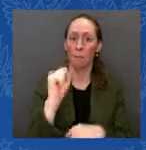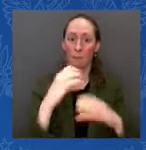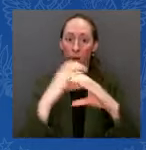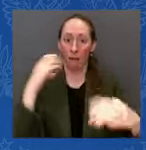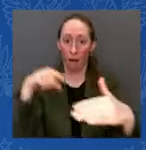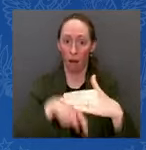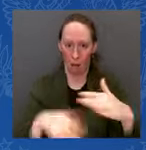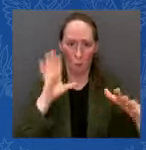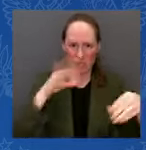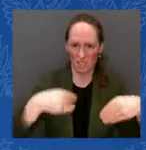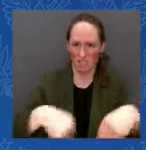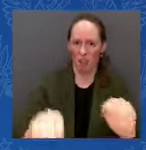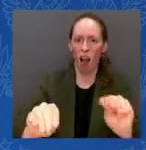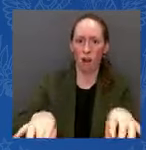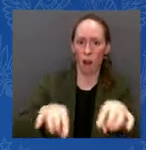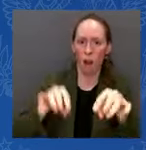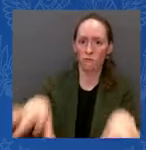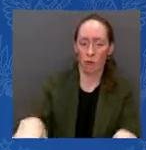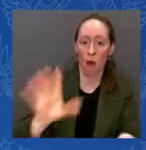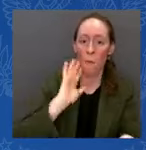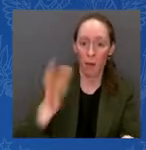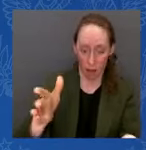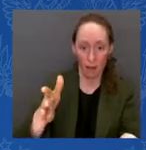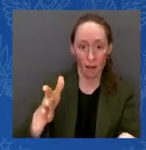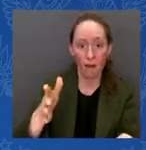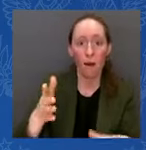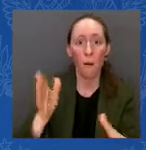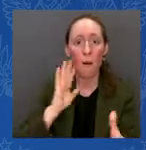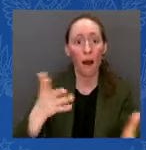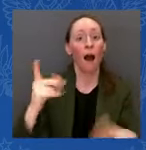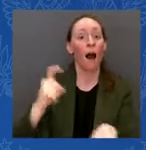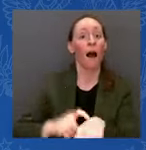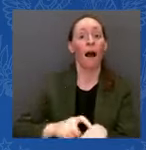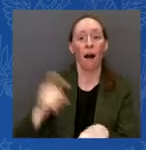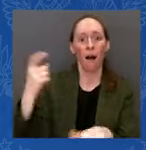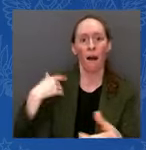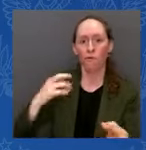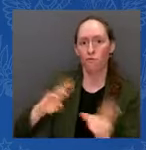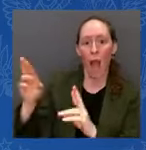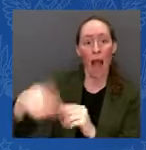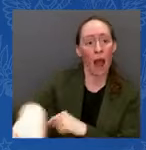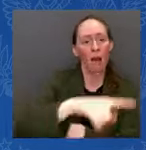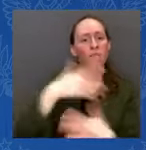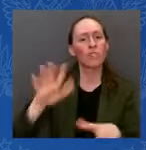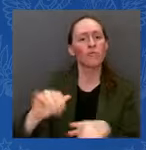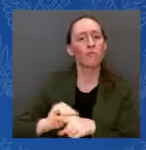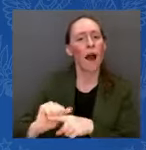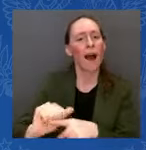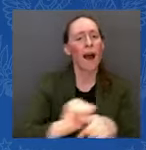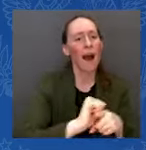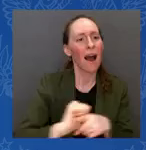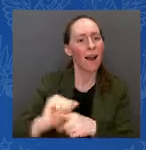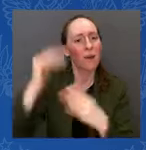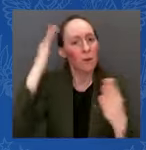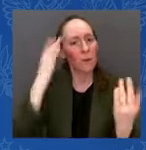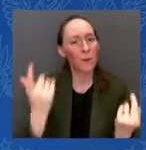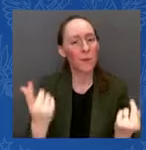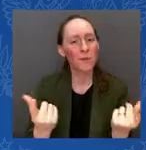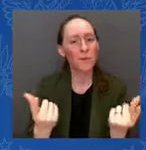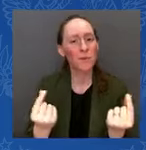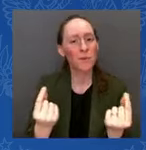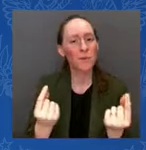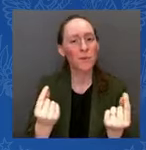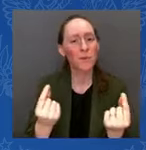earlier than many predicted. But the ultimate goal isn't just selling subs to Australia. It's developing something new